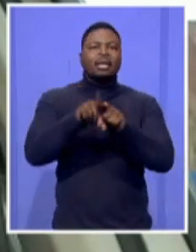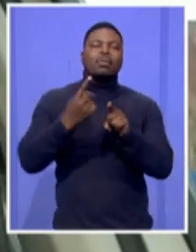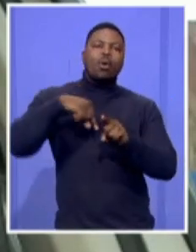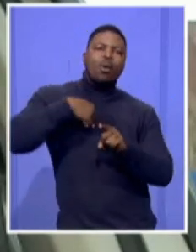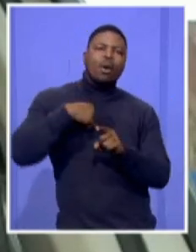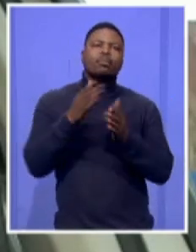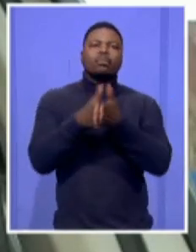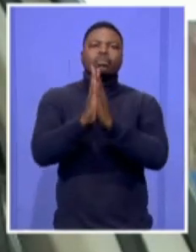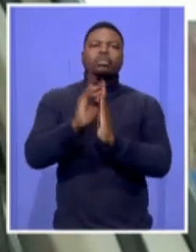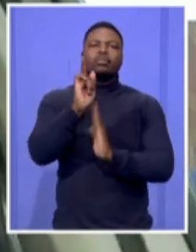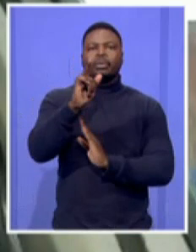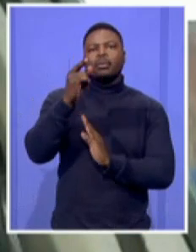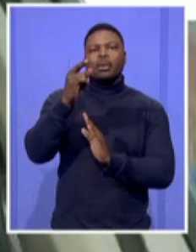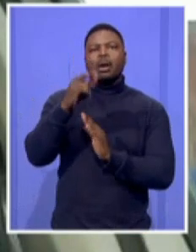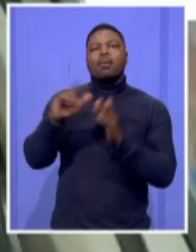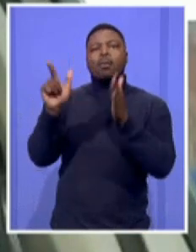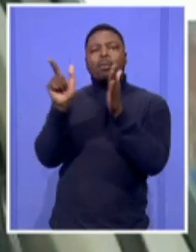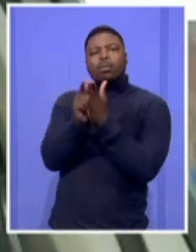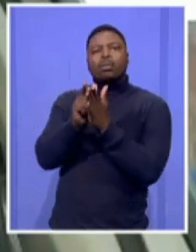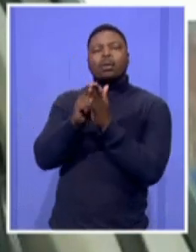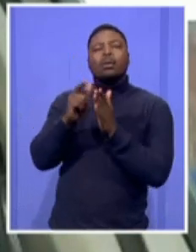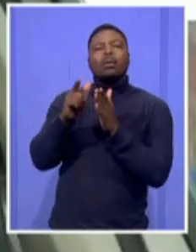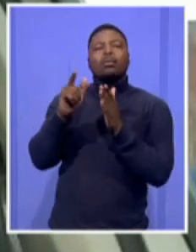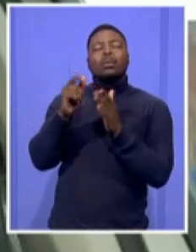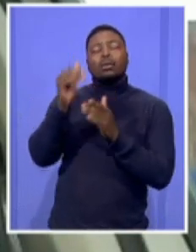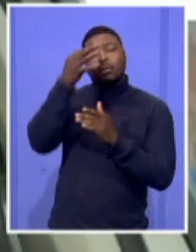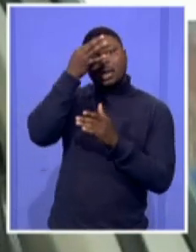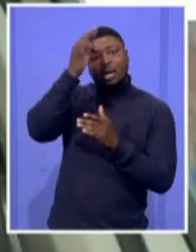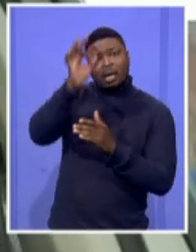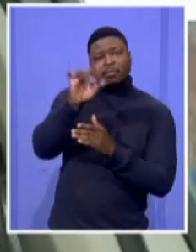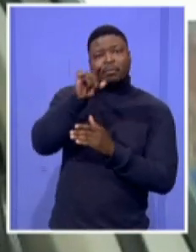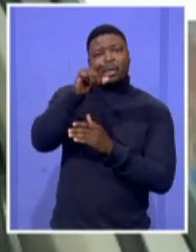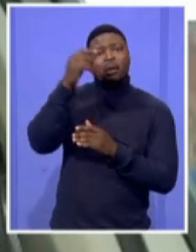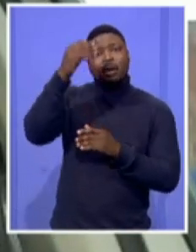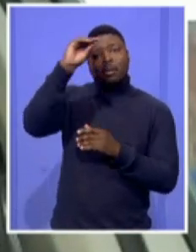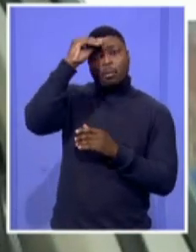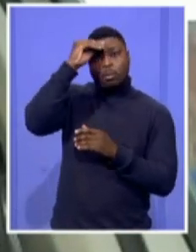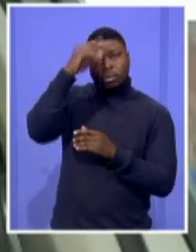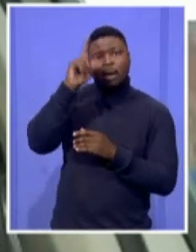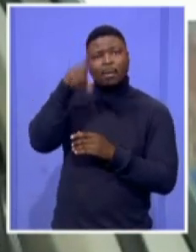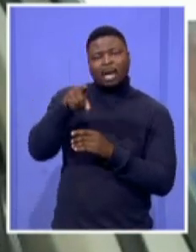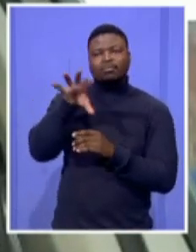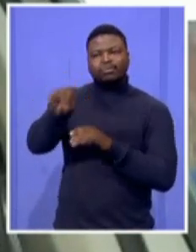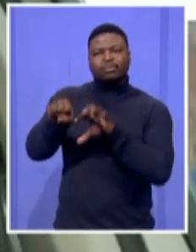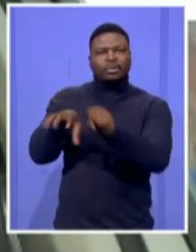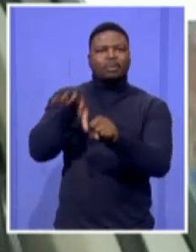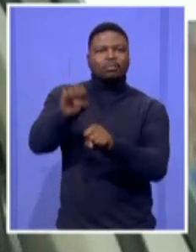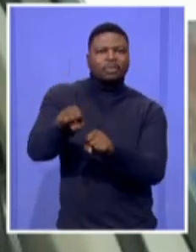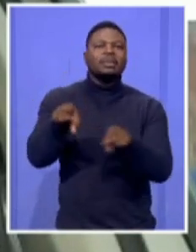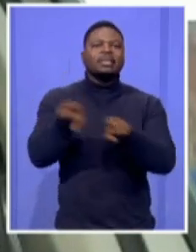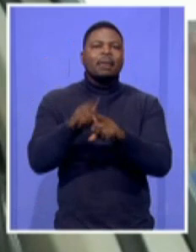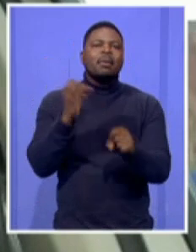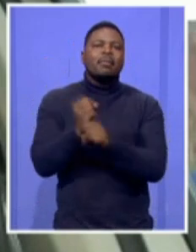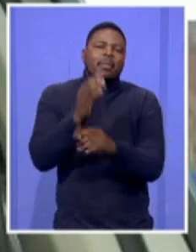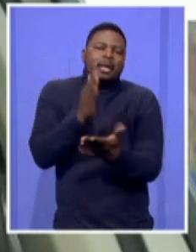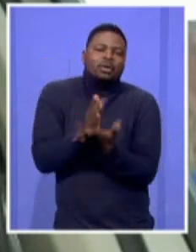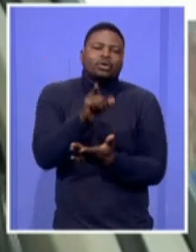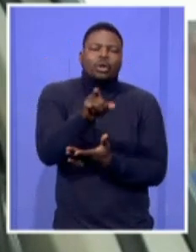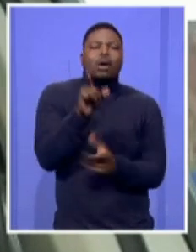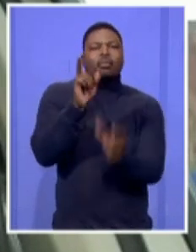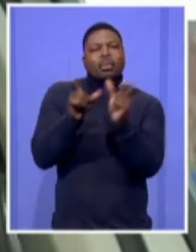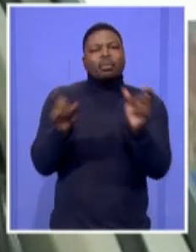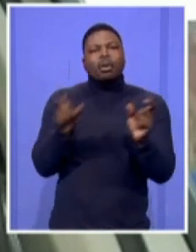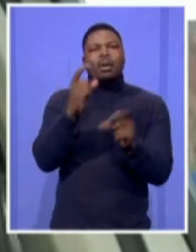agencies to up the operations in the area and to root out the criminal elements in the area and to find these